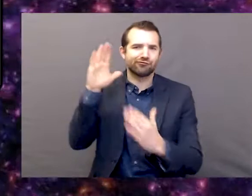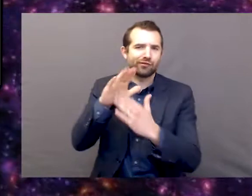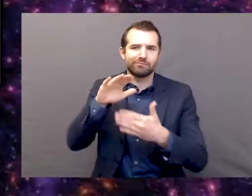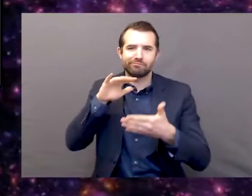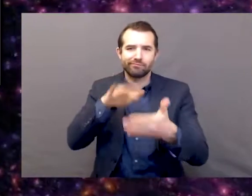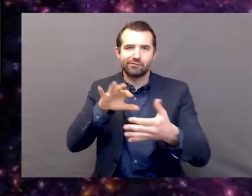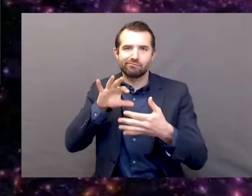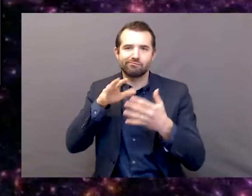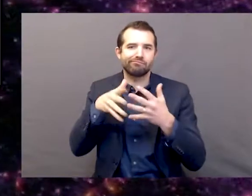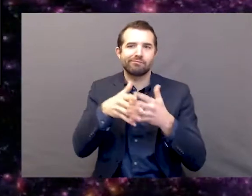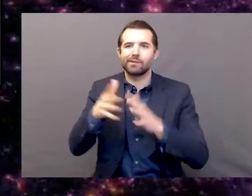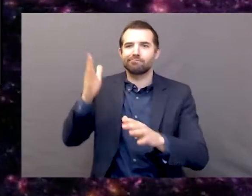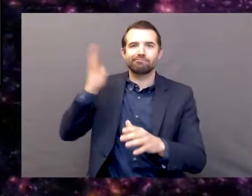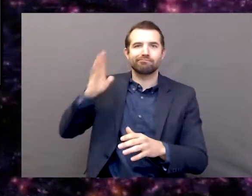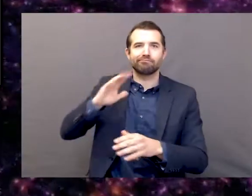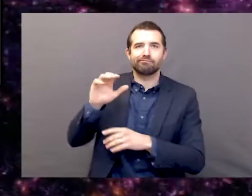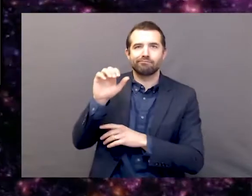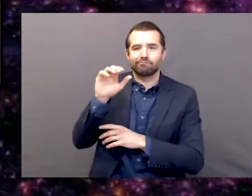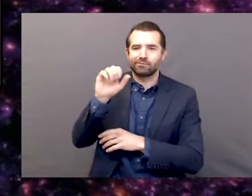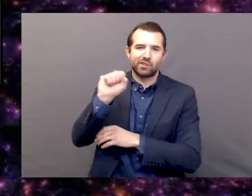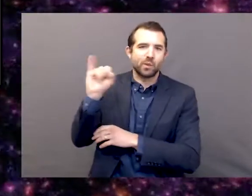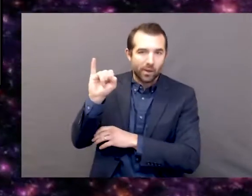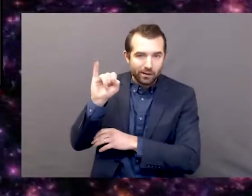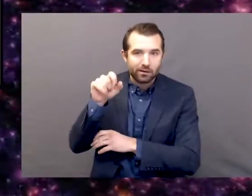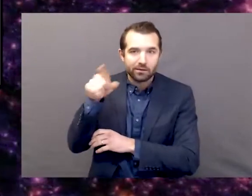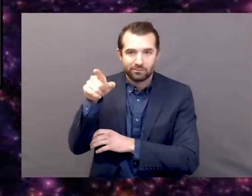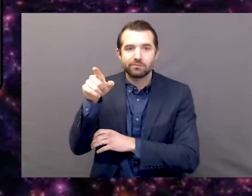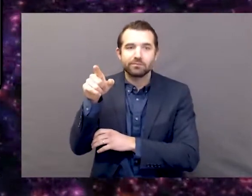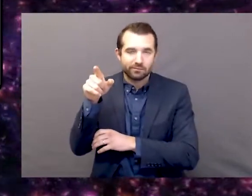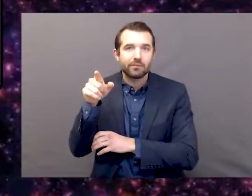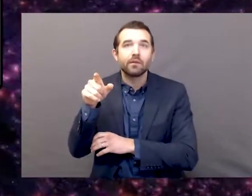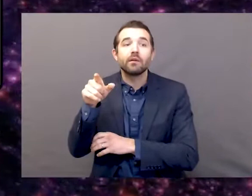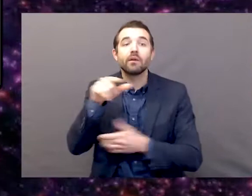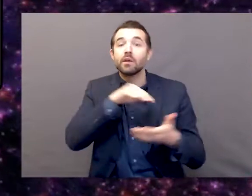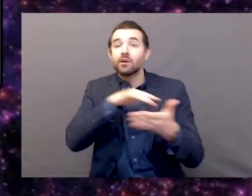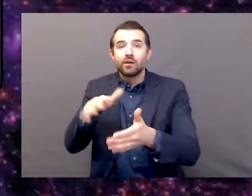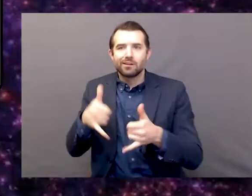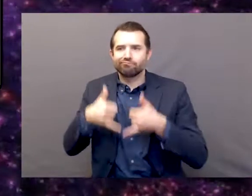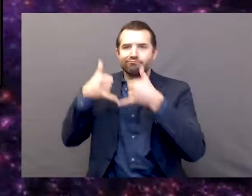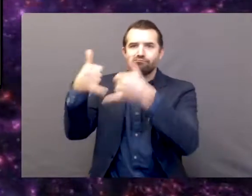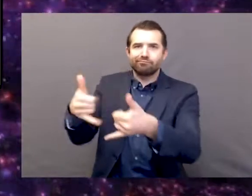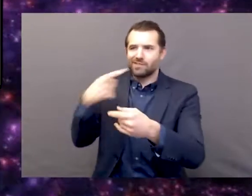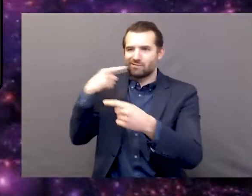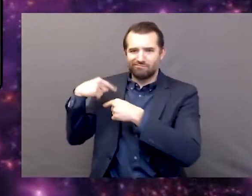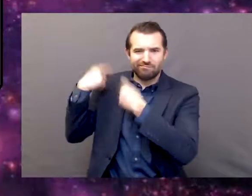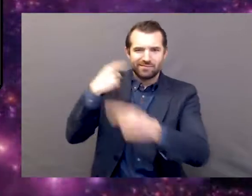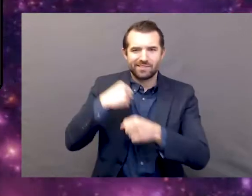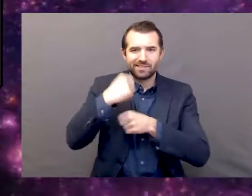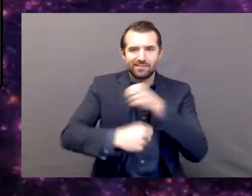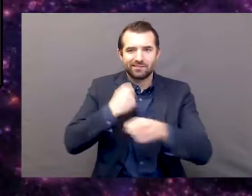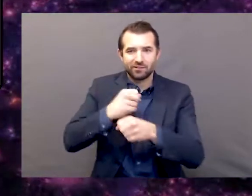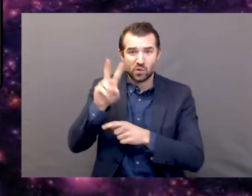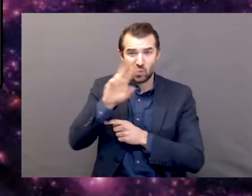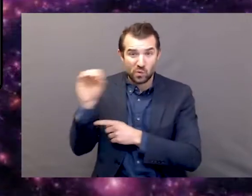entitled the Smithsonian Secretary's Distinguished Research Lecture Award and has been given 20 times since its inception in the